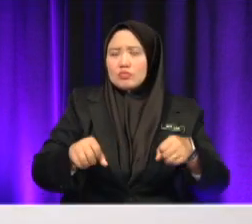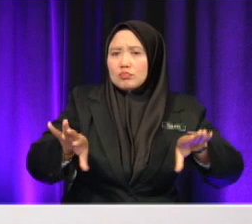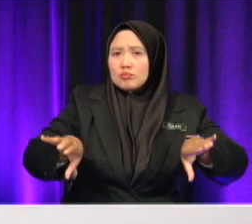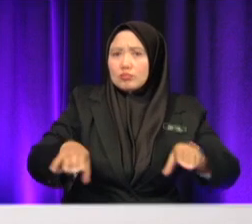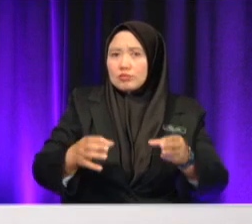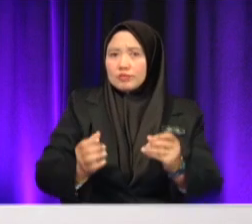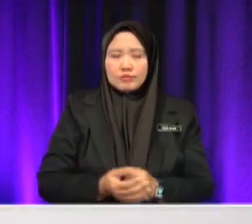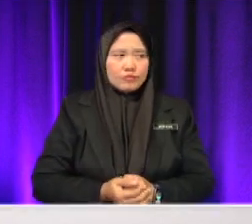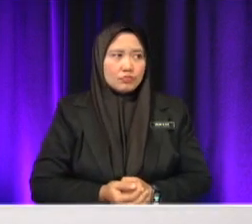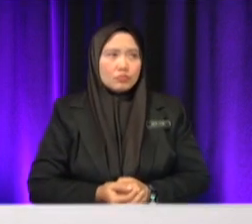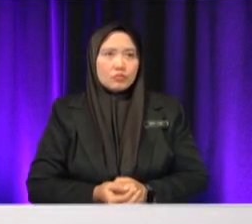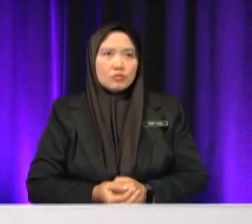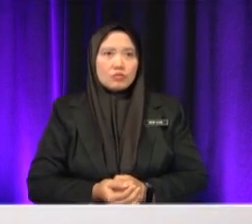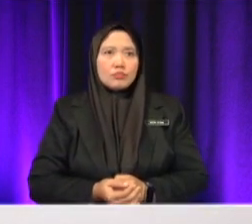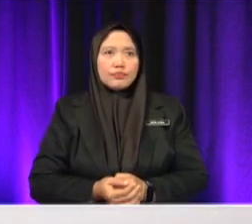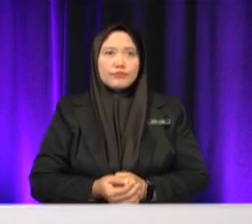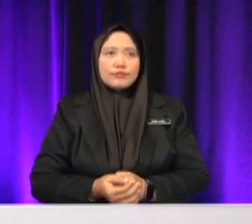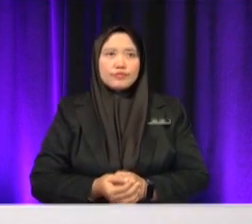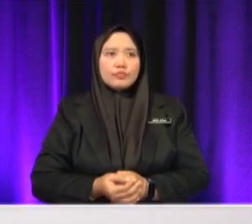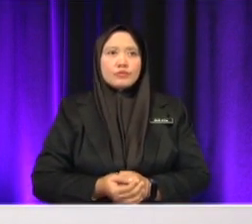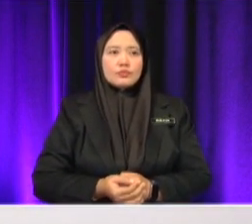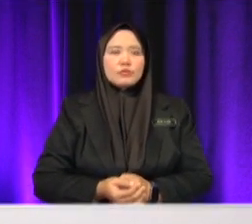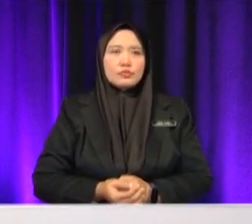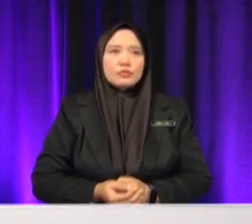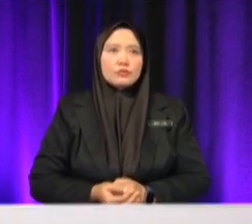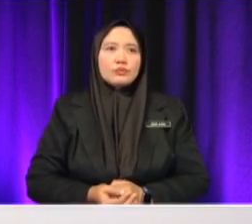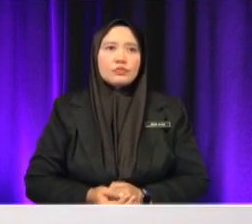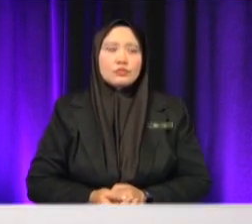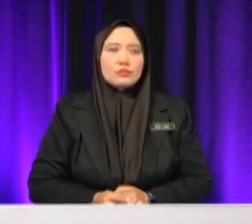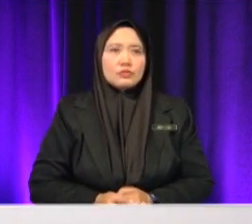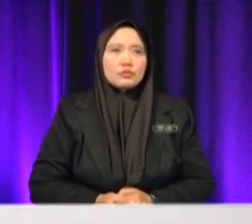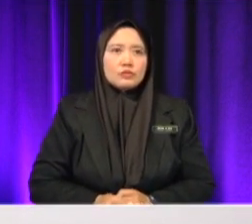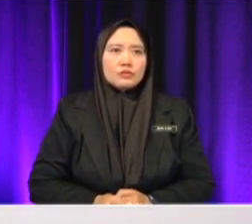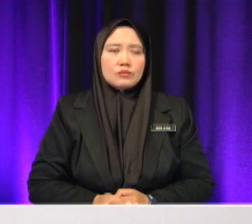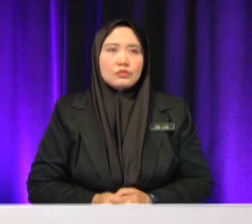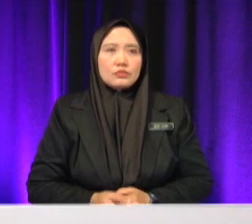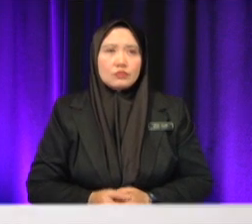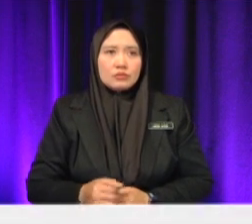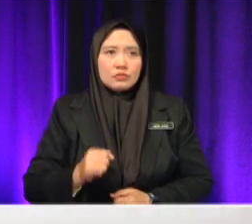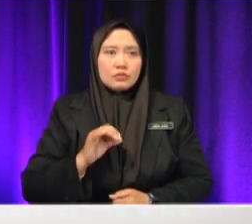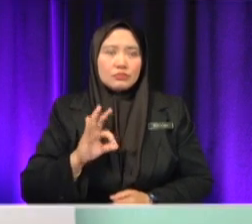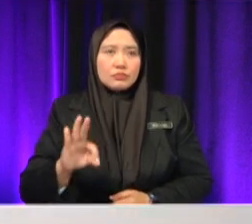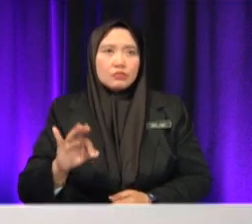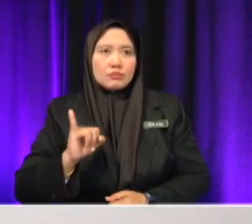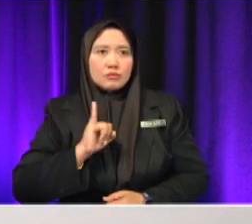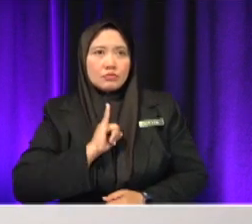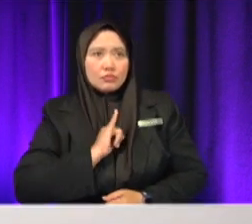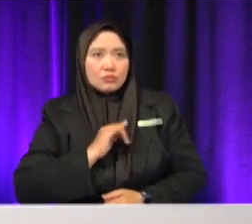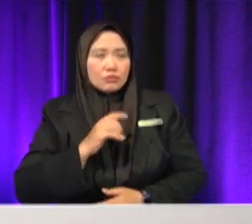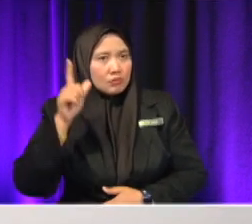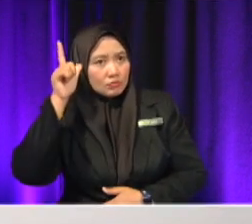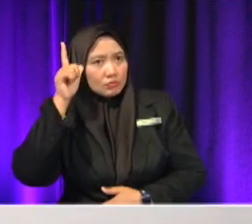do? All right. Okay. So, if I see a woman begging on the street, I